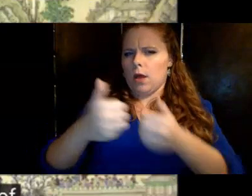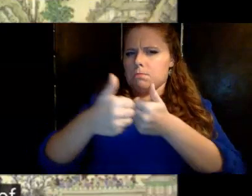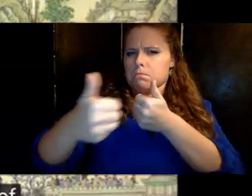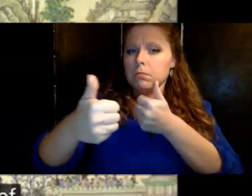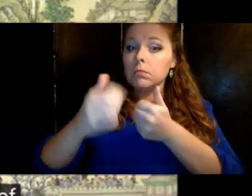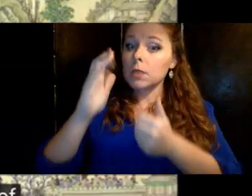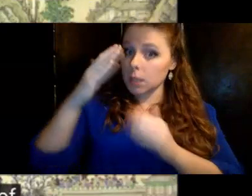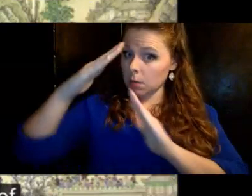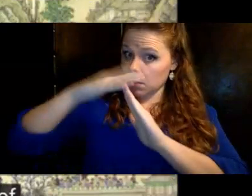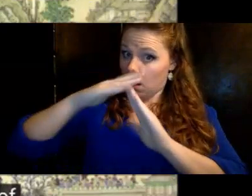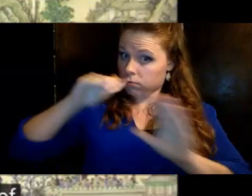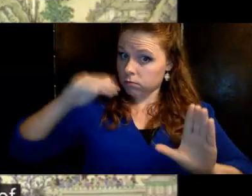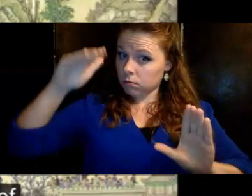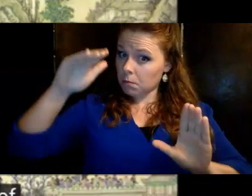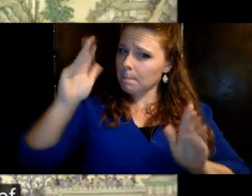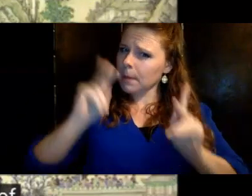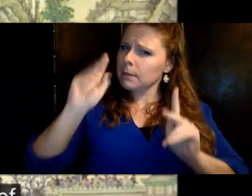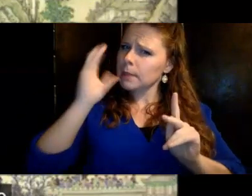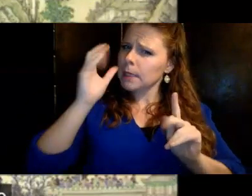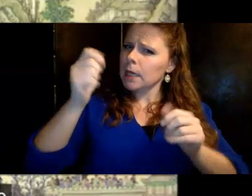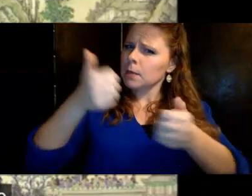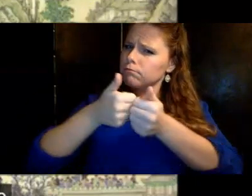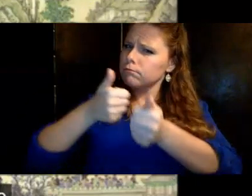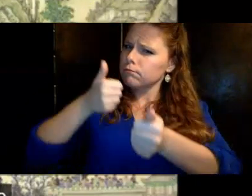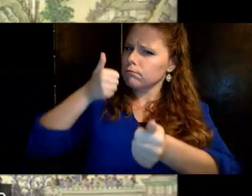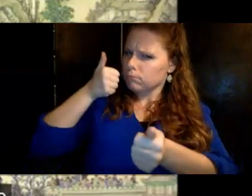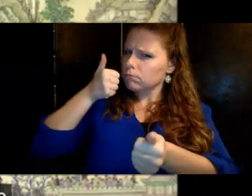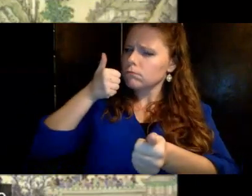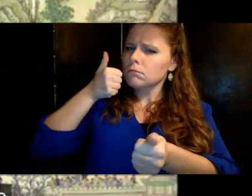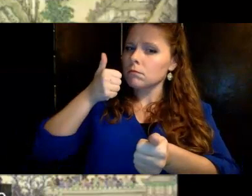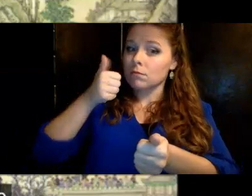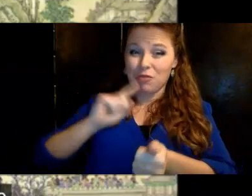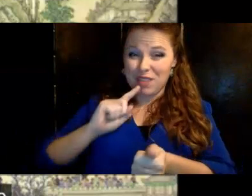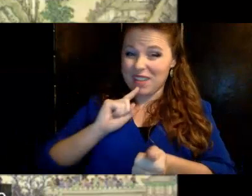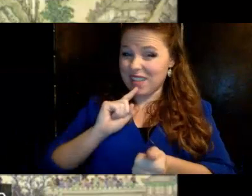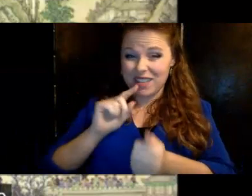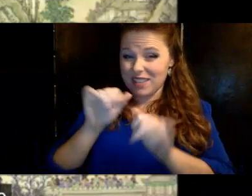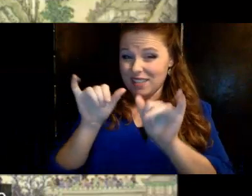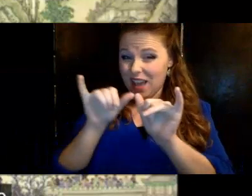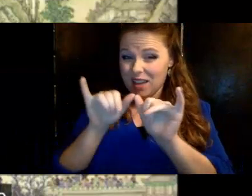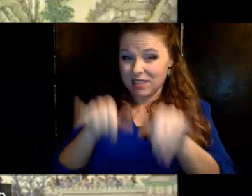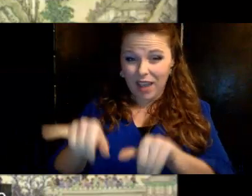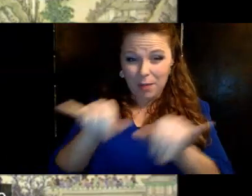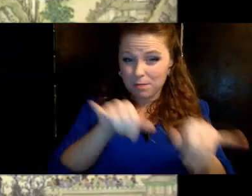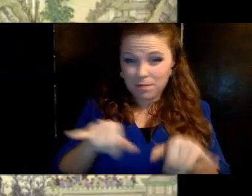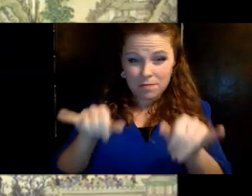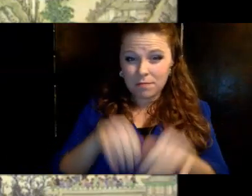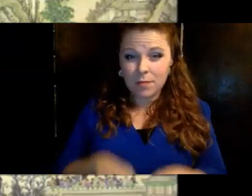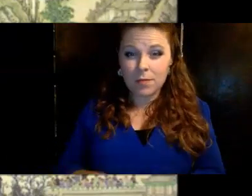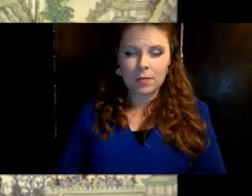towards the top of the paintings seem to be moving further back in space, even though they are roughly the same size.